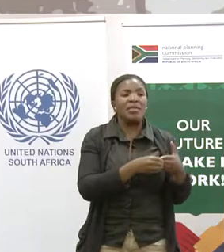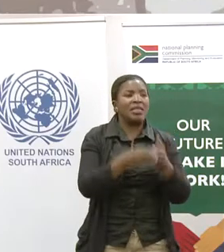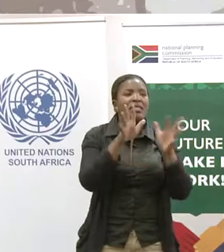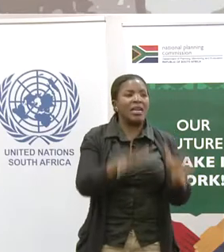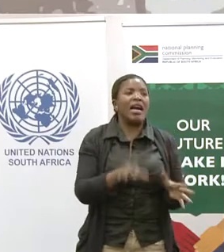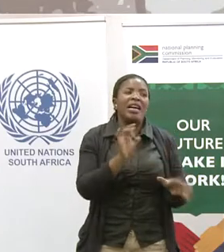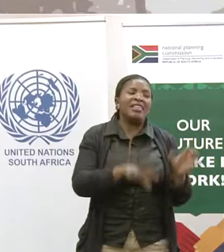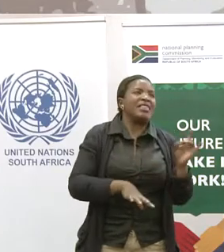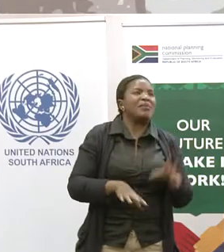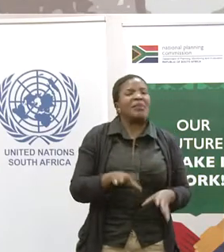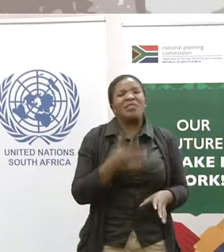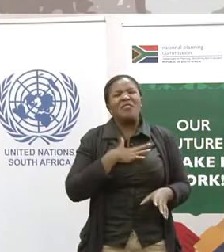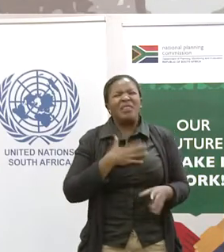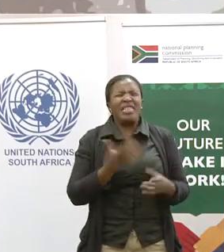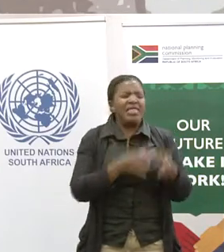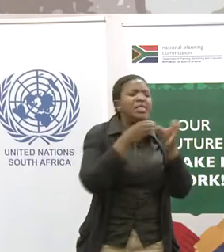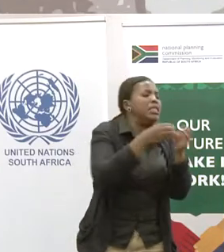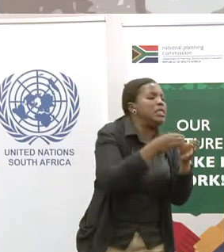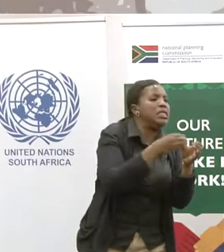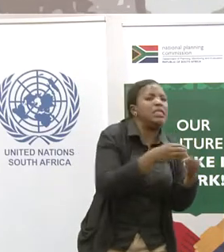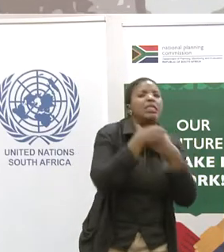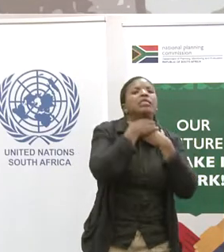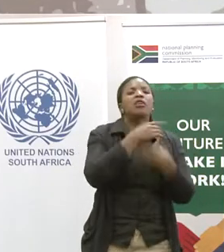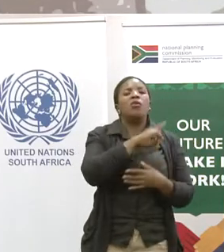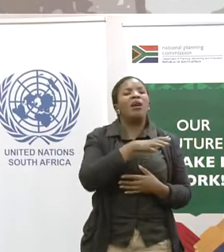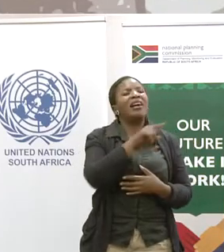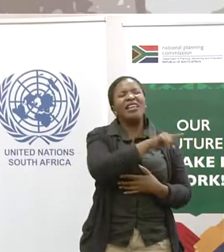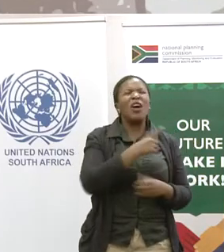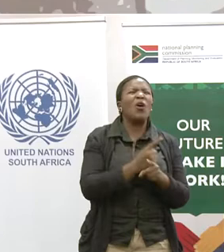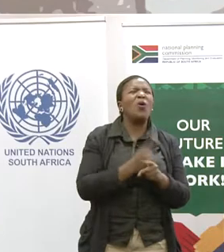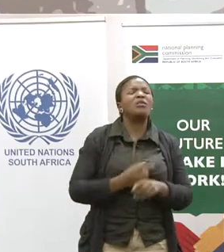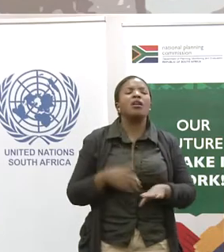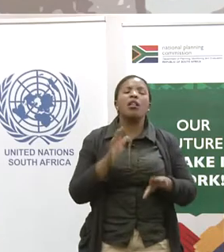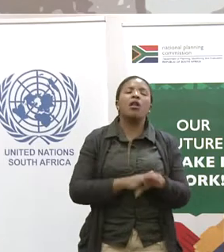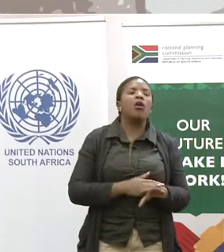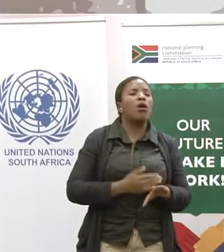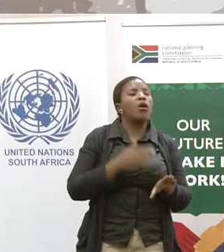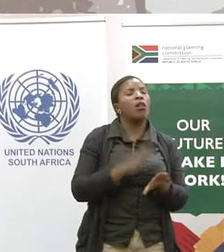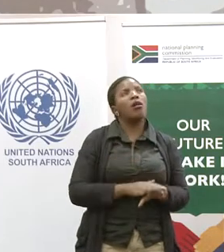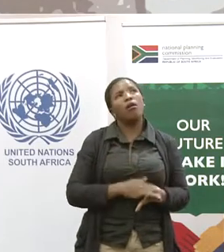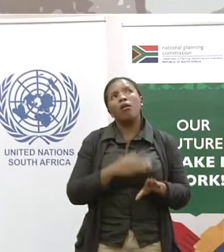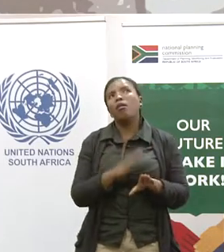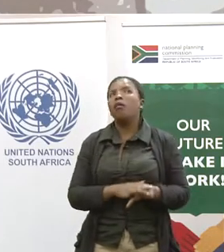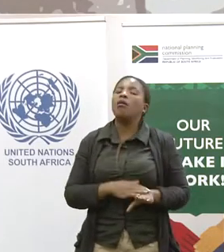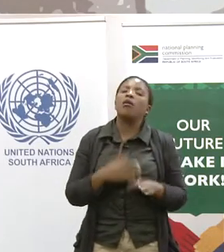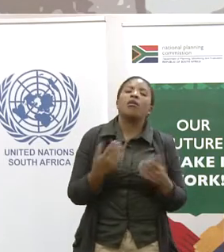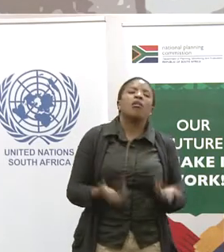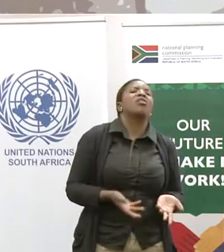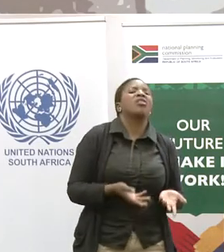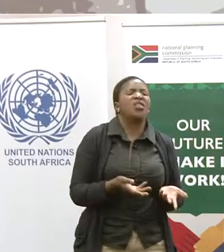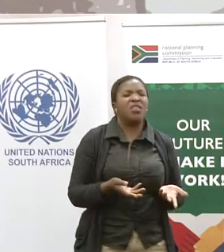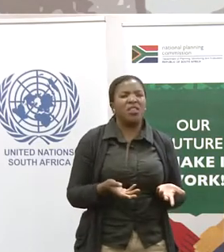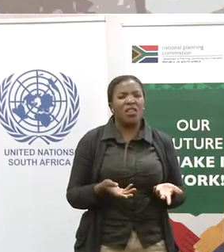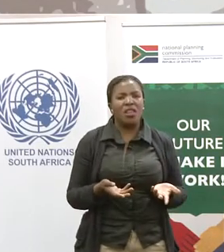the party on time until the party is over. And they always get there after the party. And sometimes the